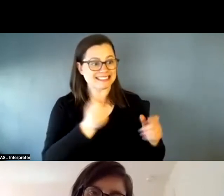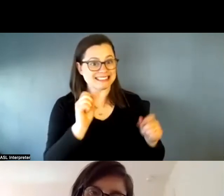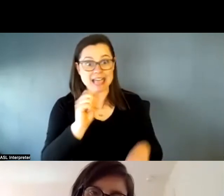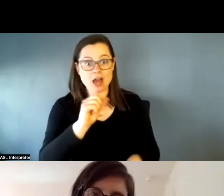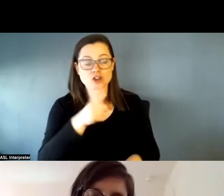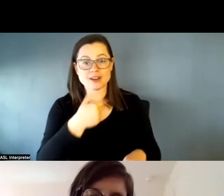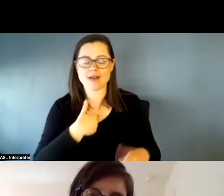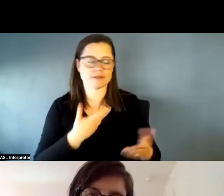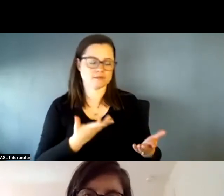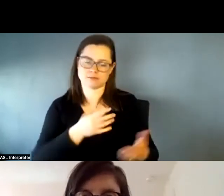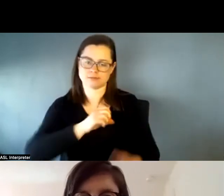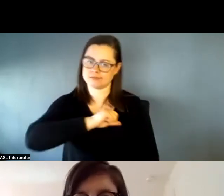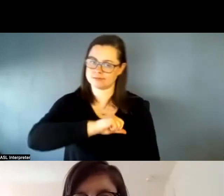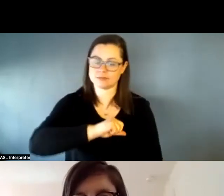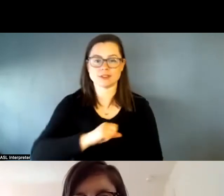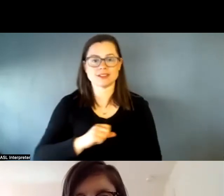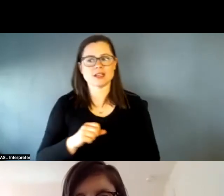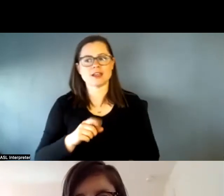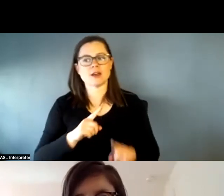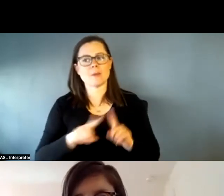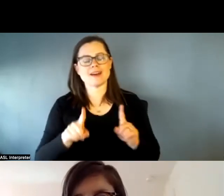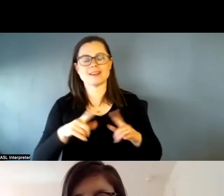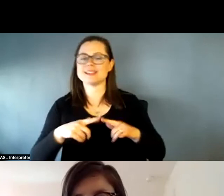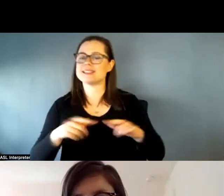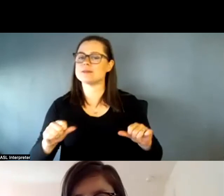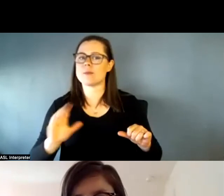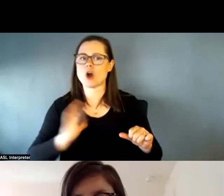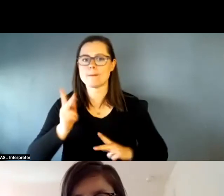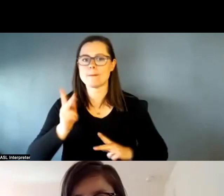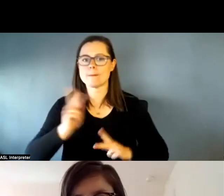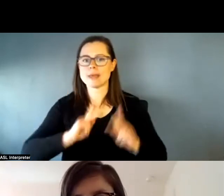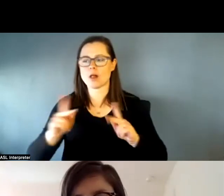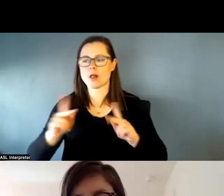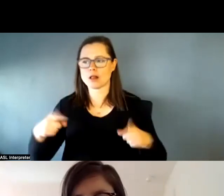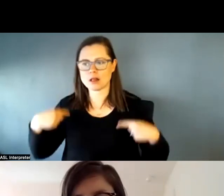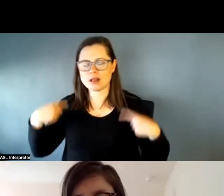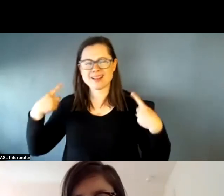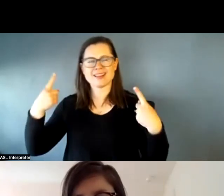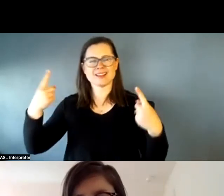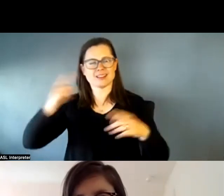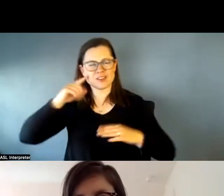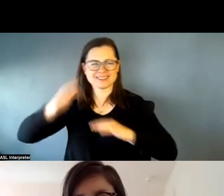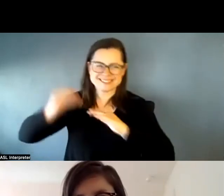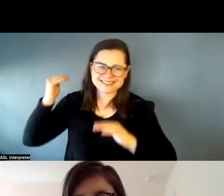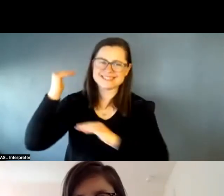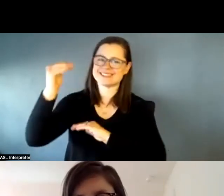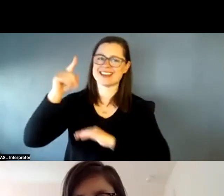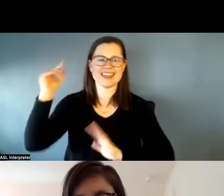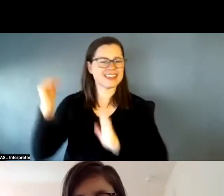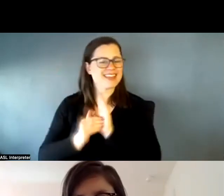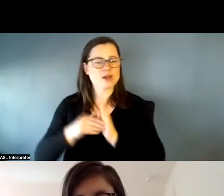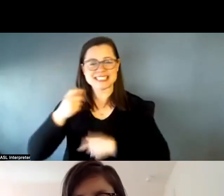our people are here for thousands and thousands of years. This is where we've lived. We're attached to the